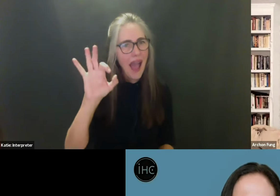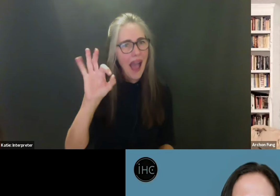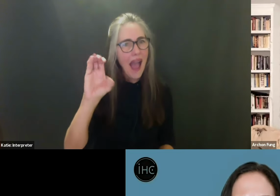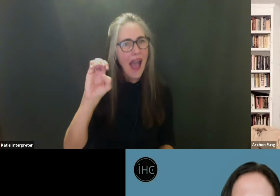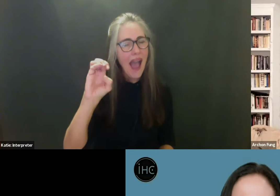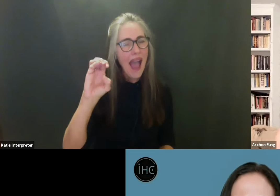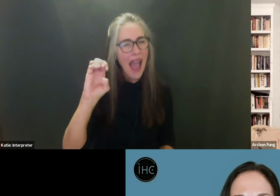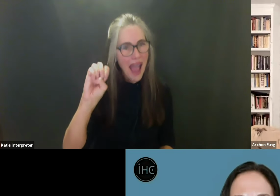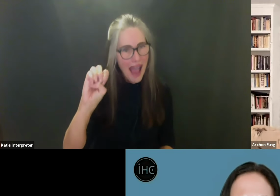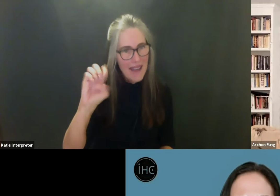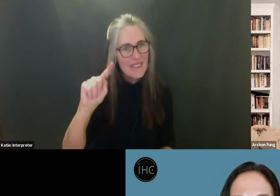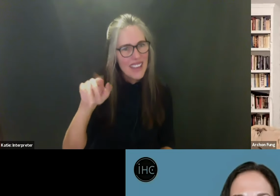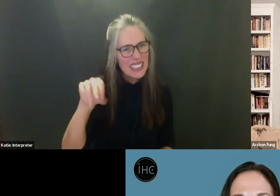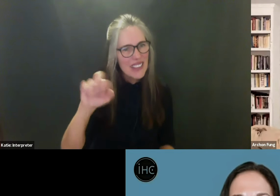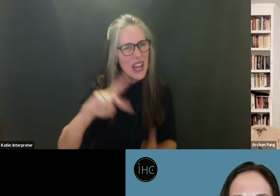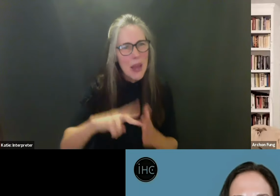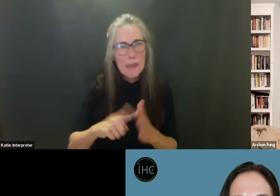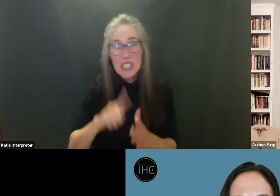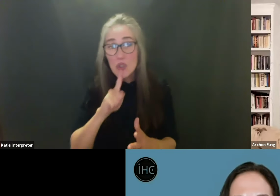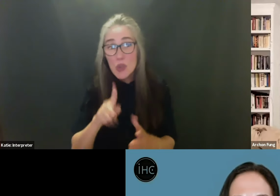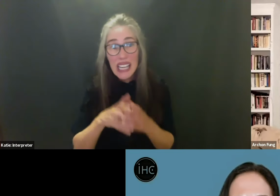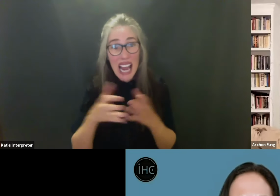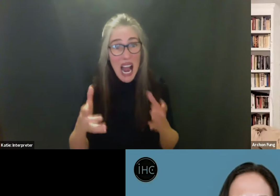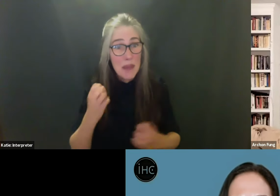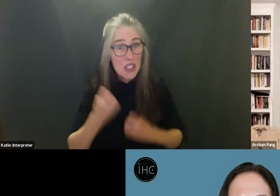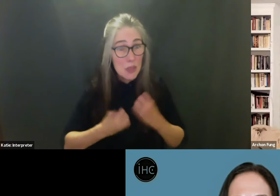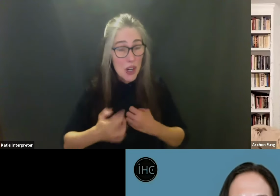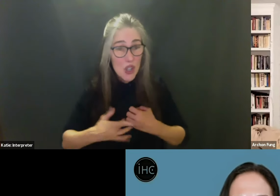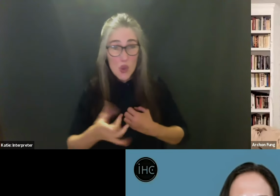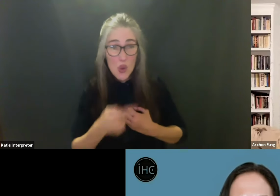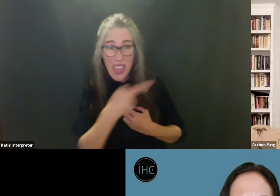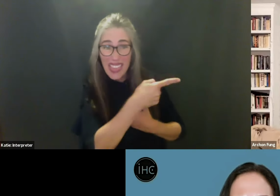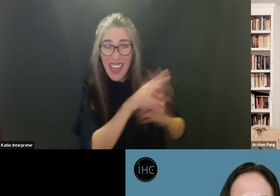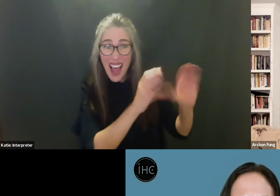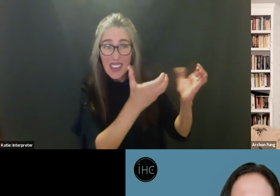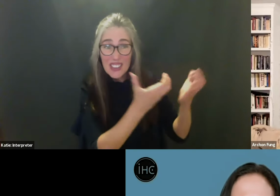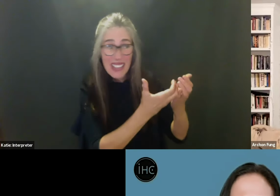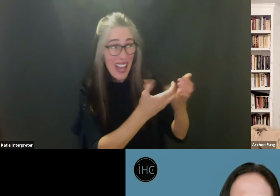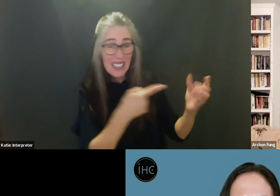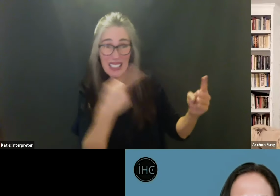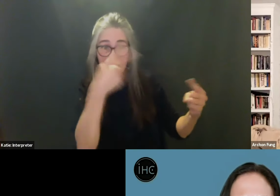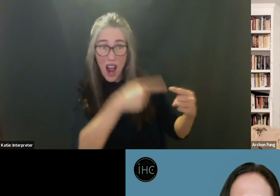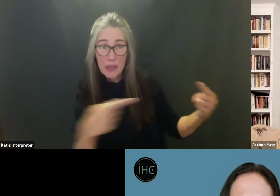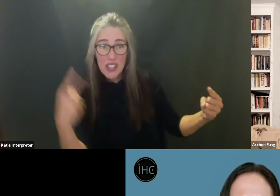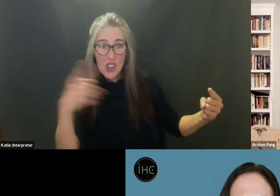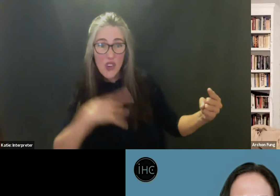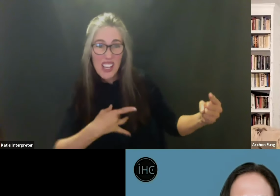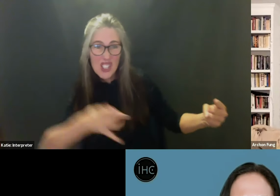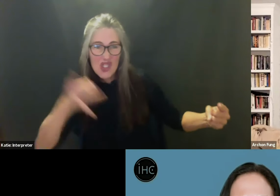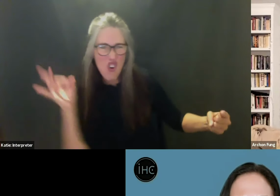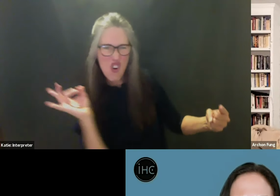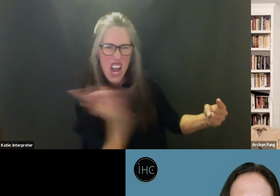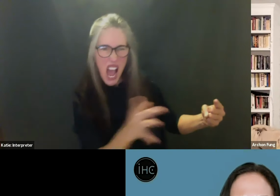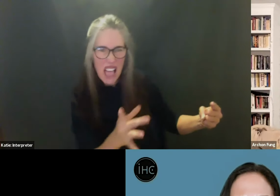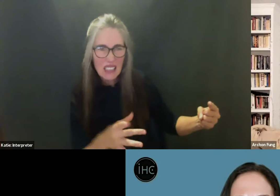about affect and emotion. And that is an intense and very, very powerful force right now that drains all that